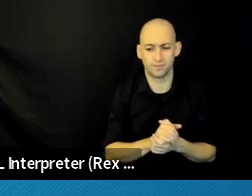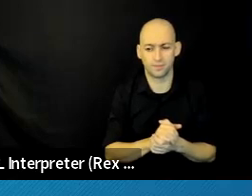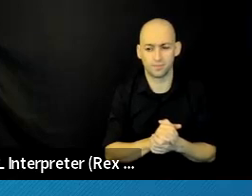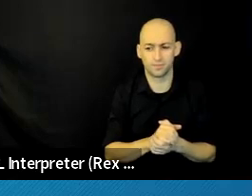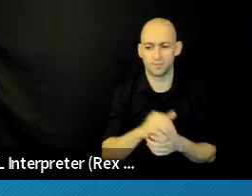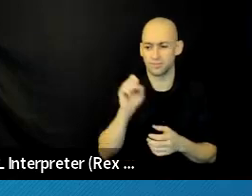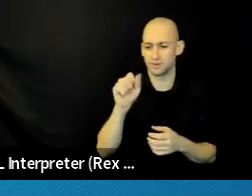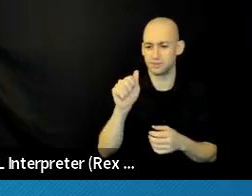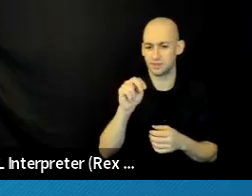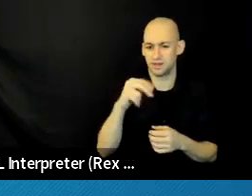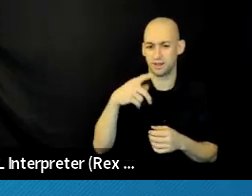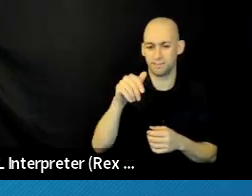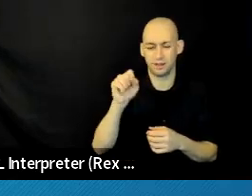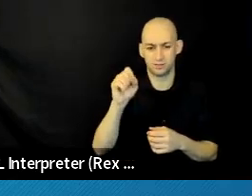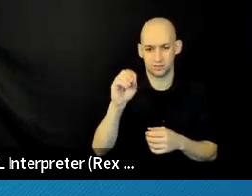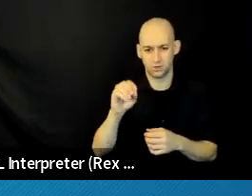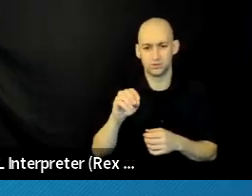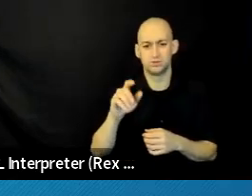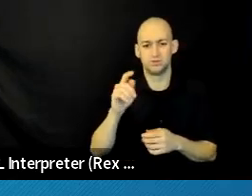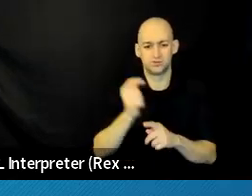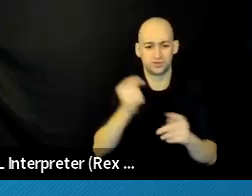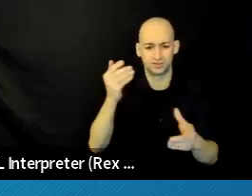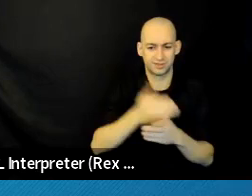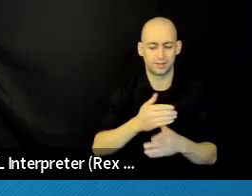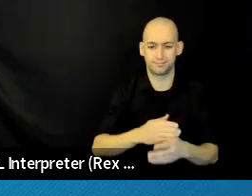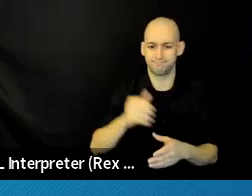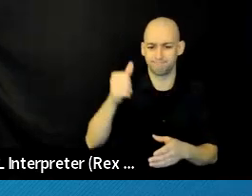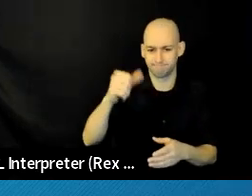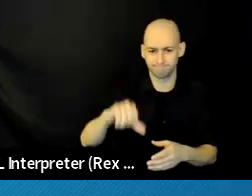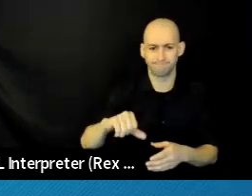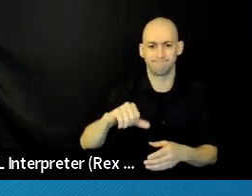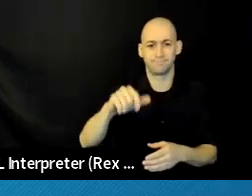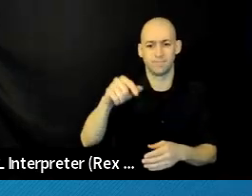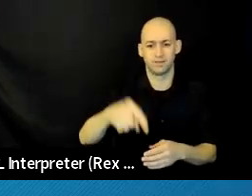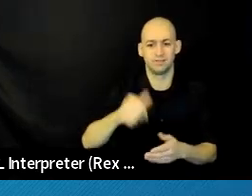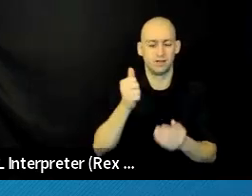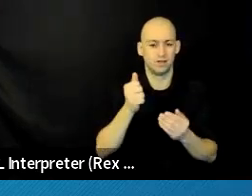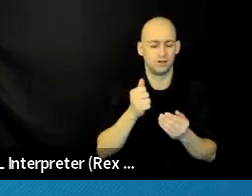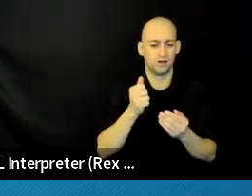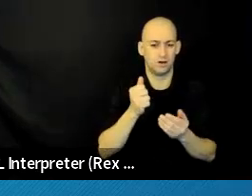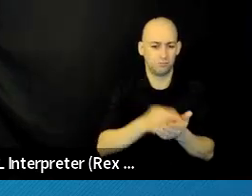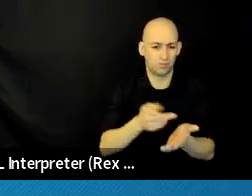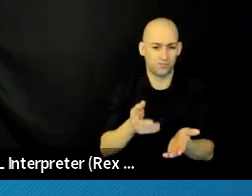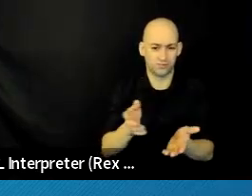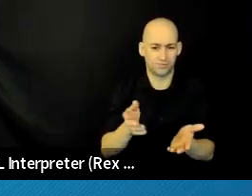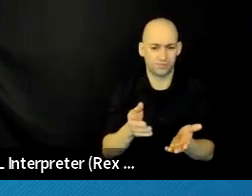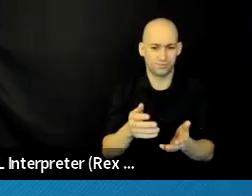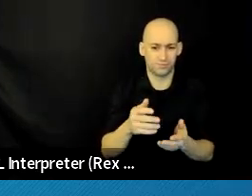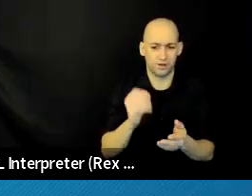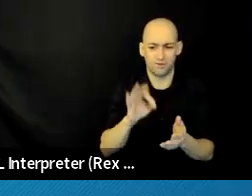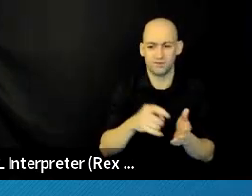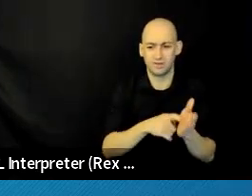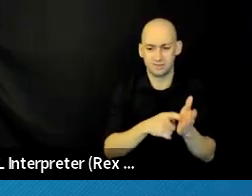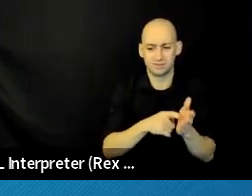San Paso Truck Stop objects to the approval of this resolution and necessity today. As you'll hear from